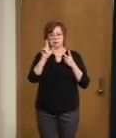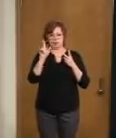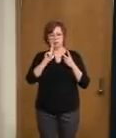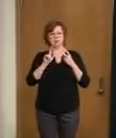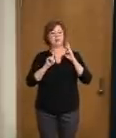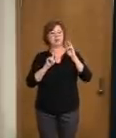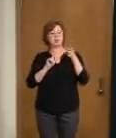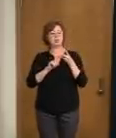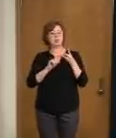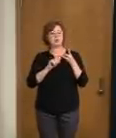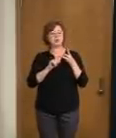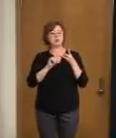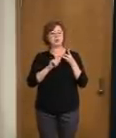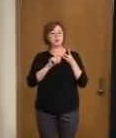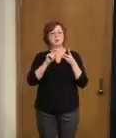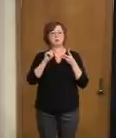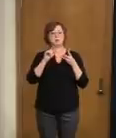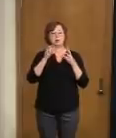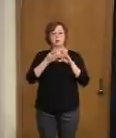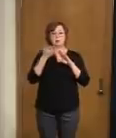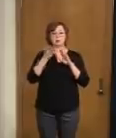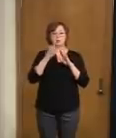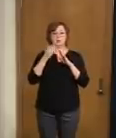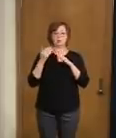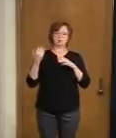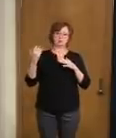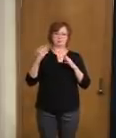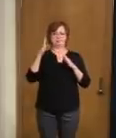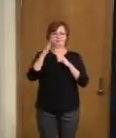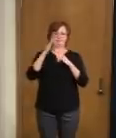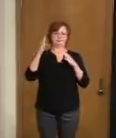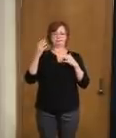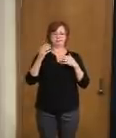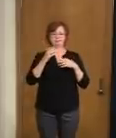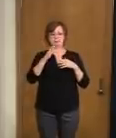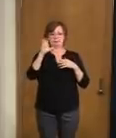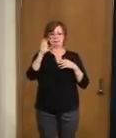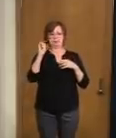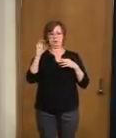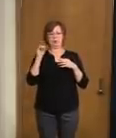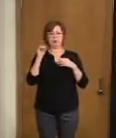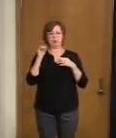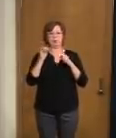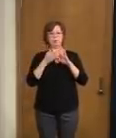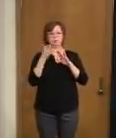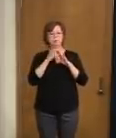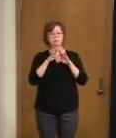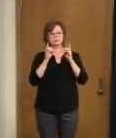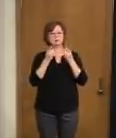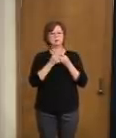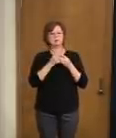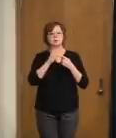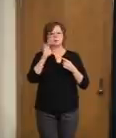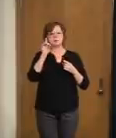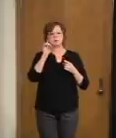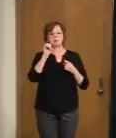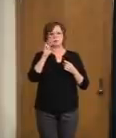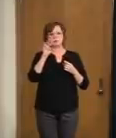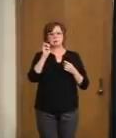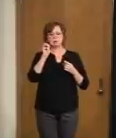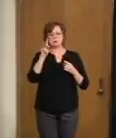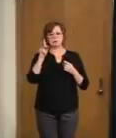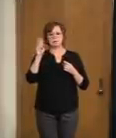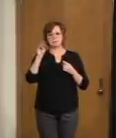Miller. And just a note that copies of today's material are available at the bottom of today's Cases news release, available